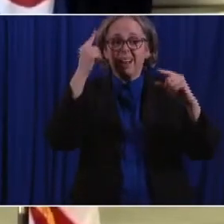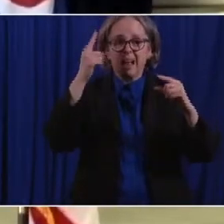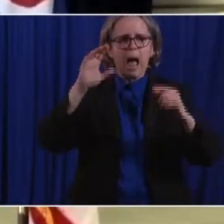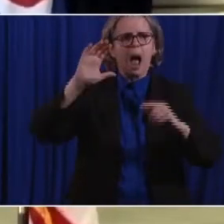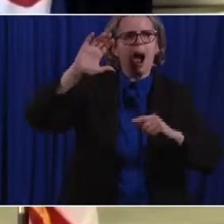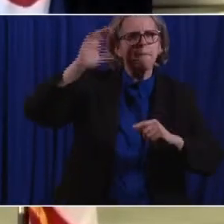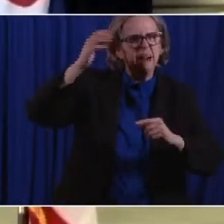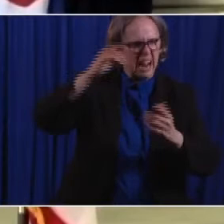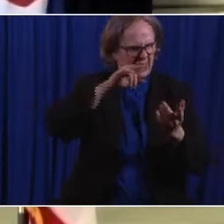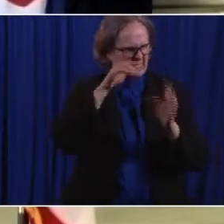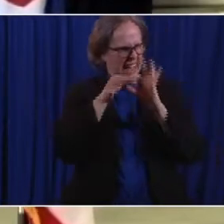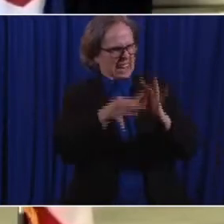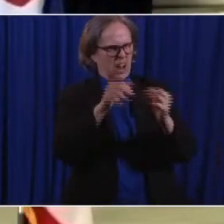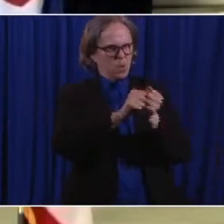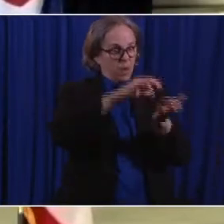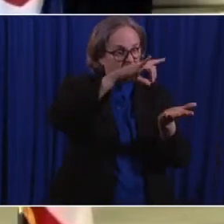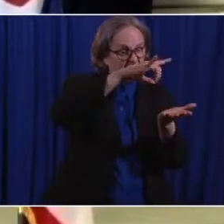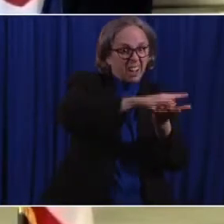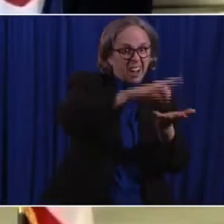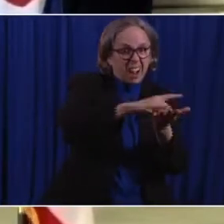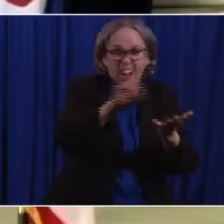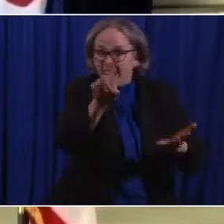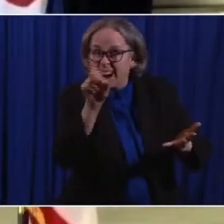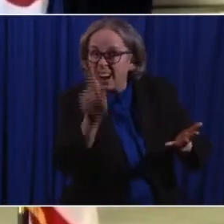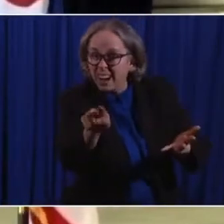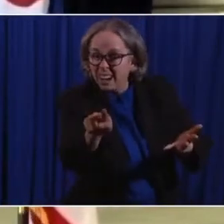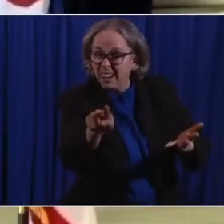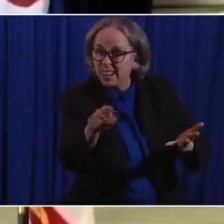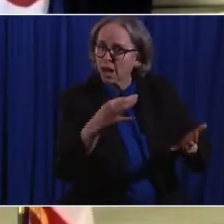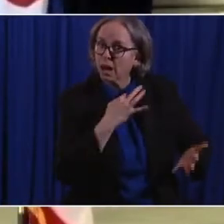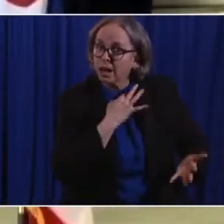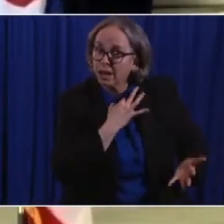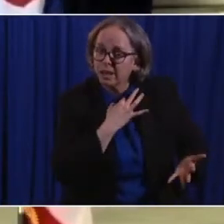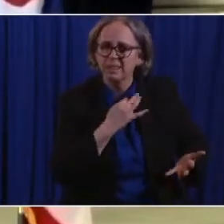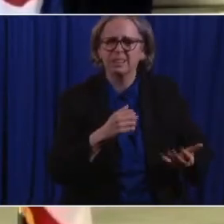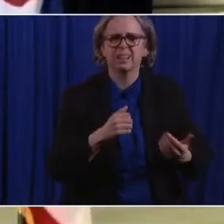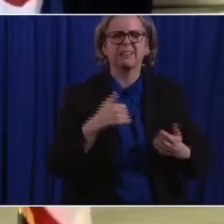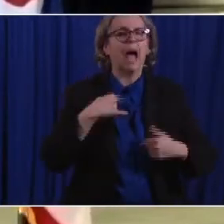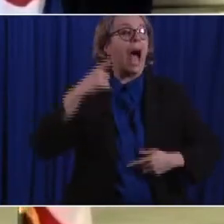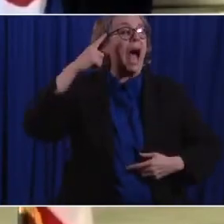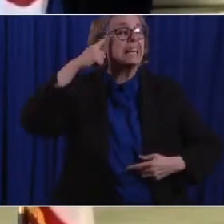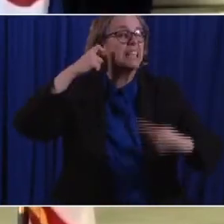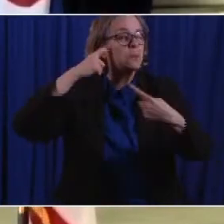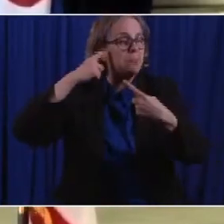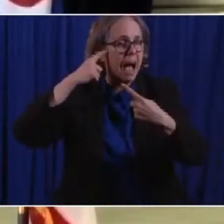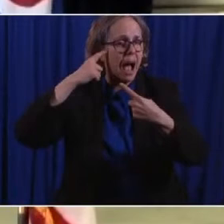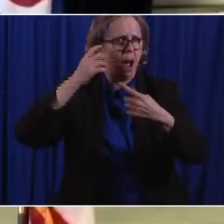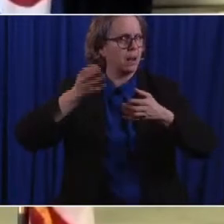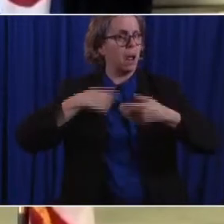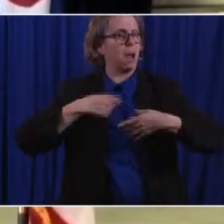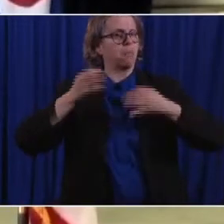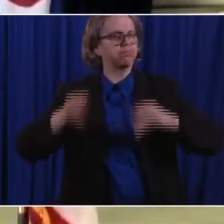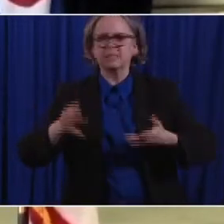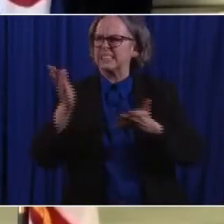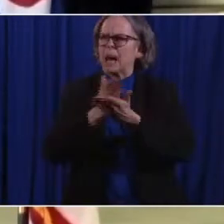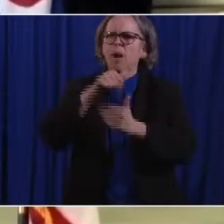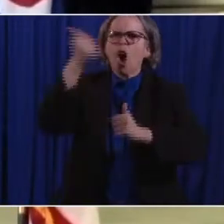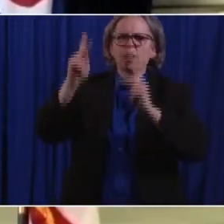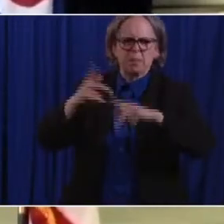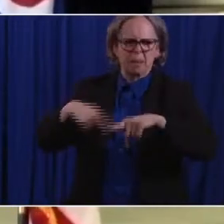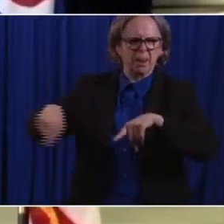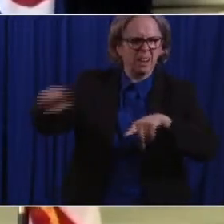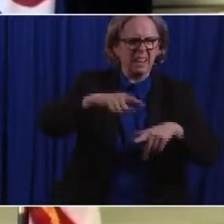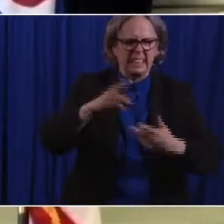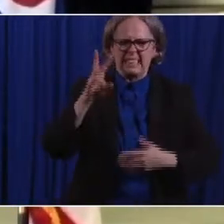Asking the same questions that many people are, including 60 Minutes on Sunday night, including the governments of the United